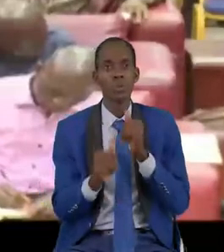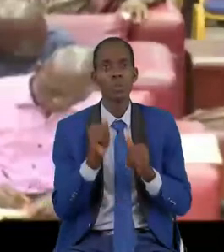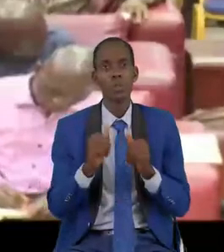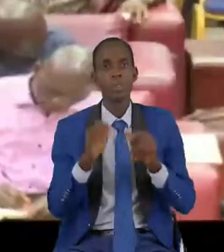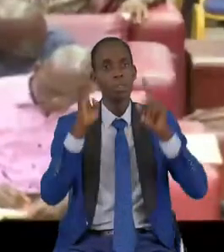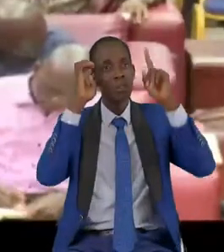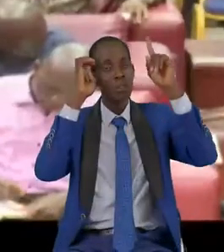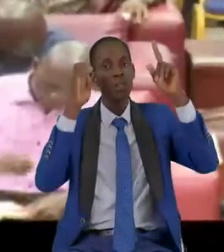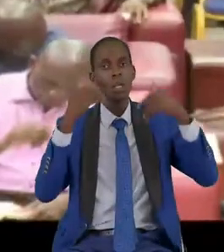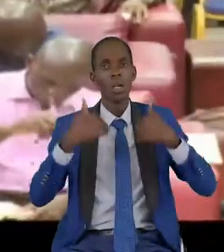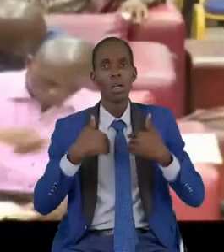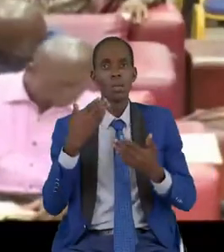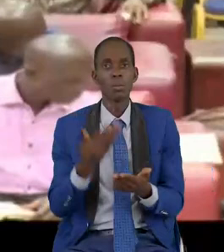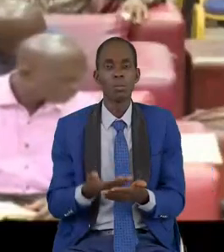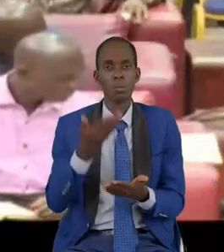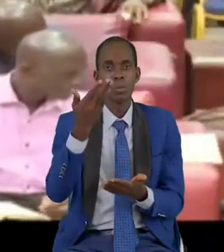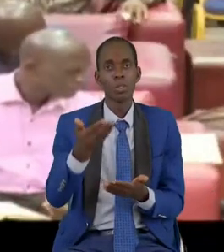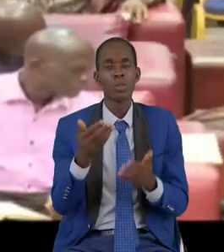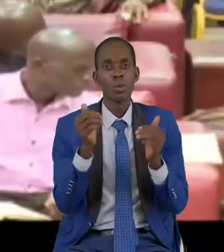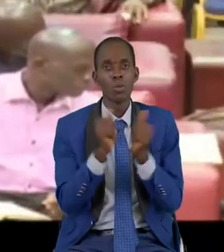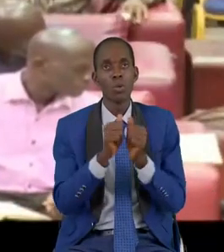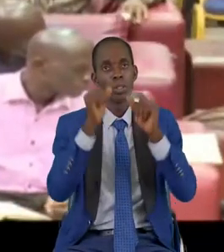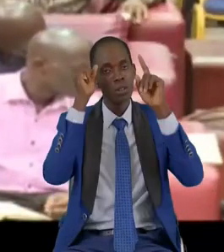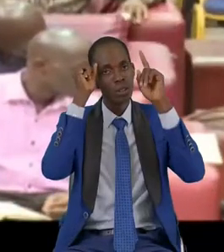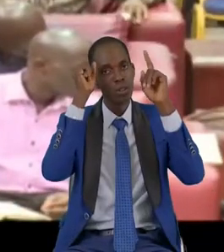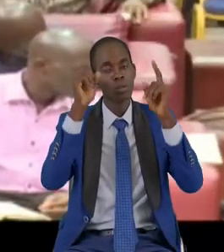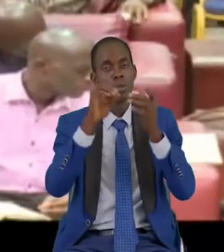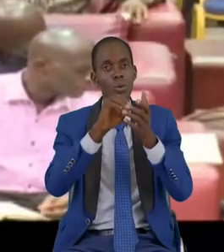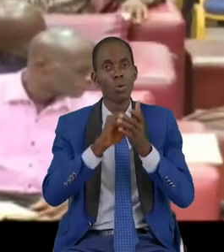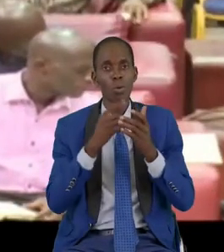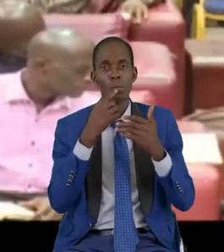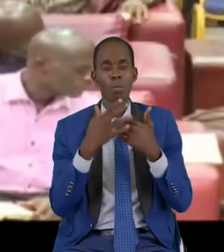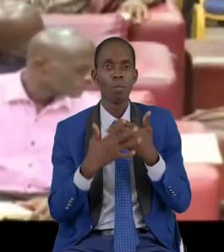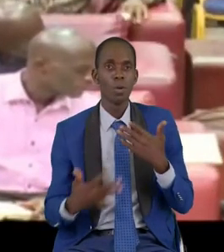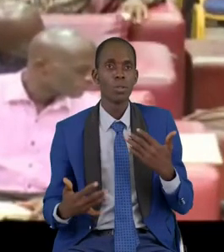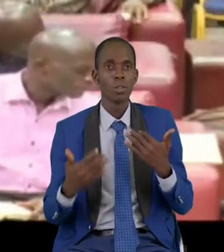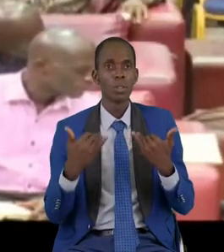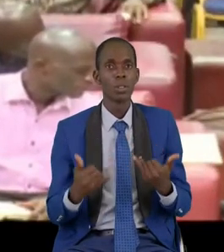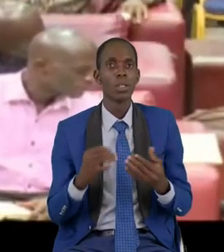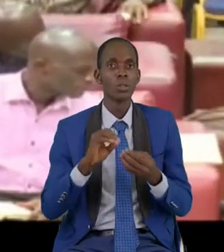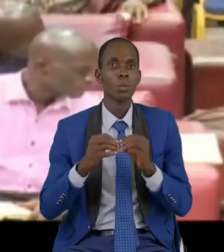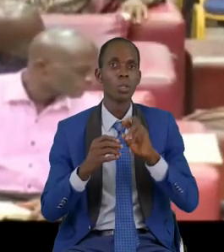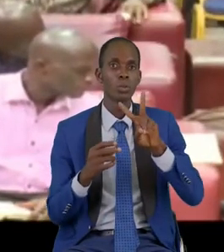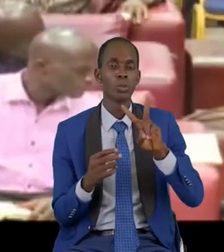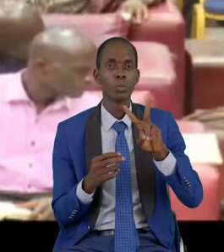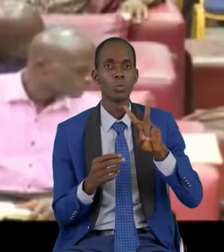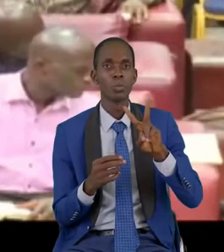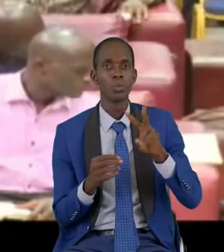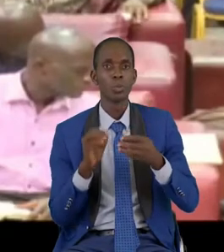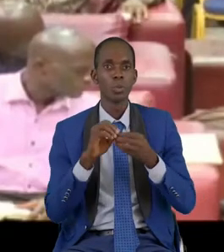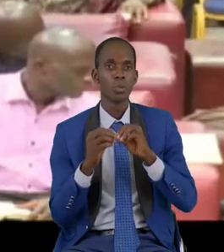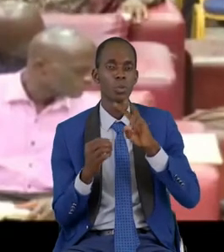purchased with his own blood. We're coming to number two there. Number two is